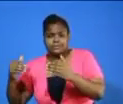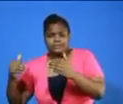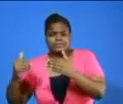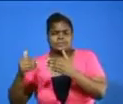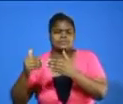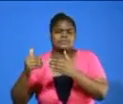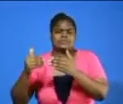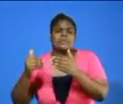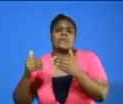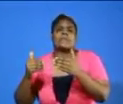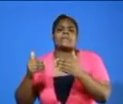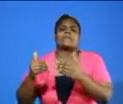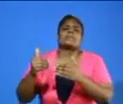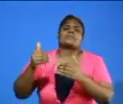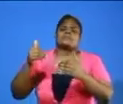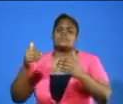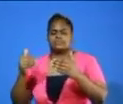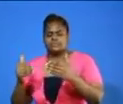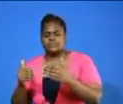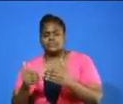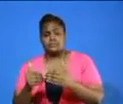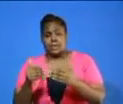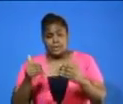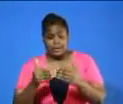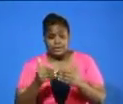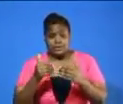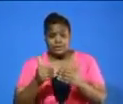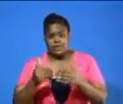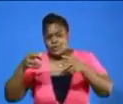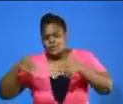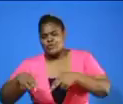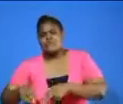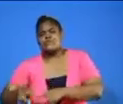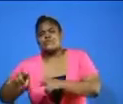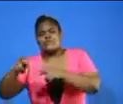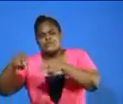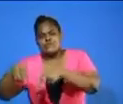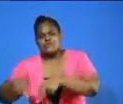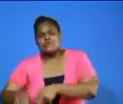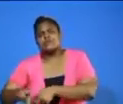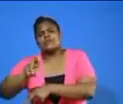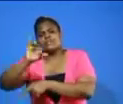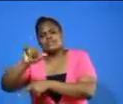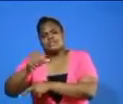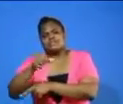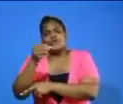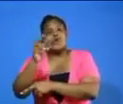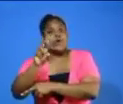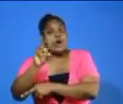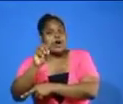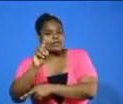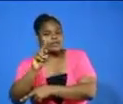standing Jordan, swelling tides,